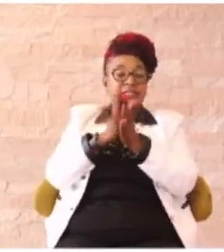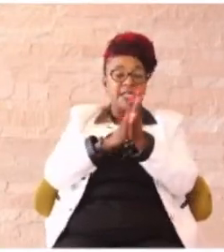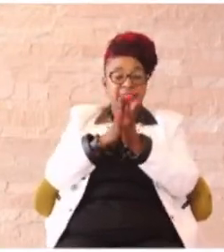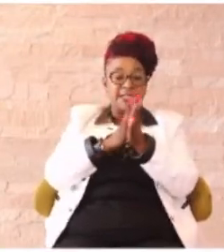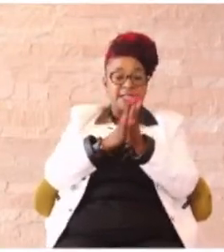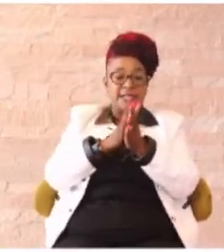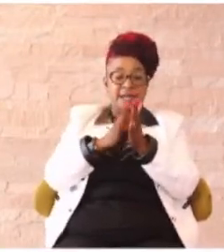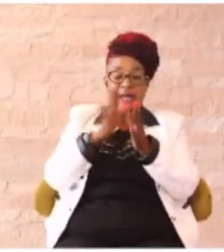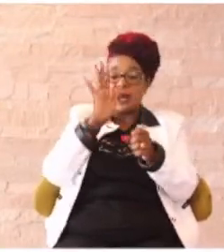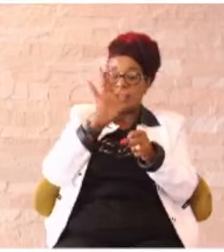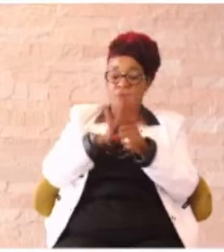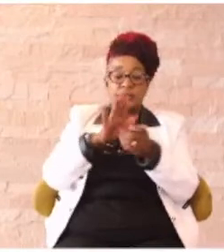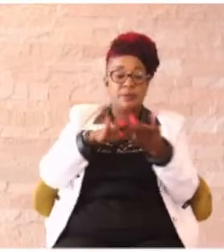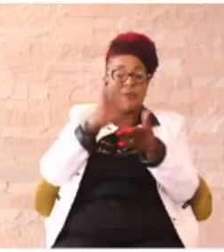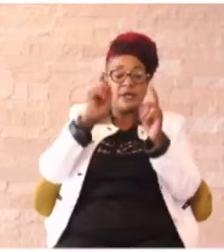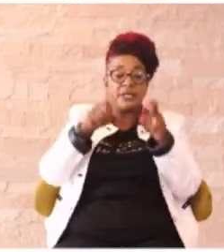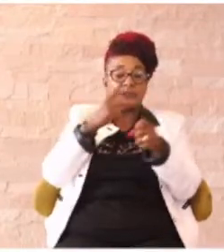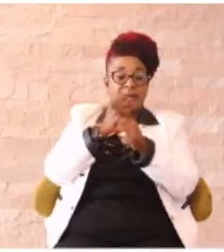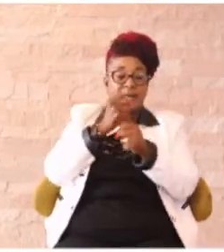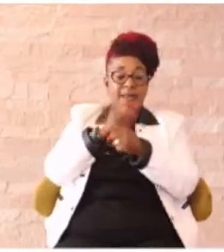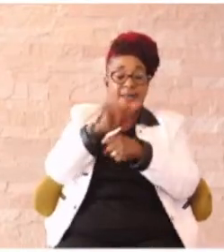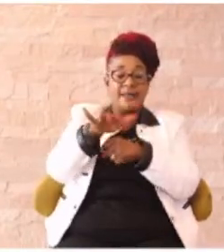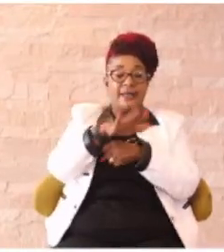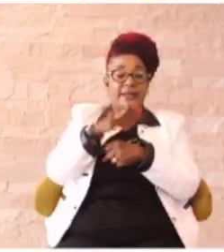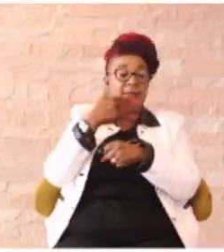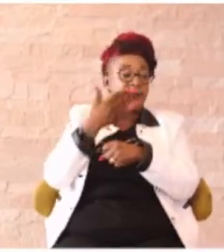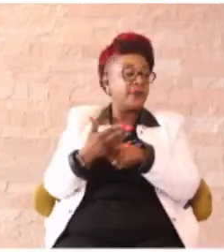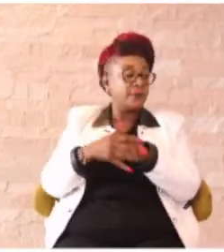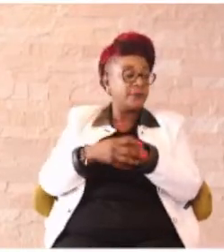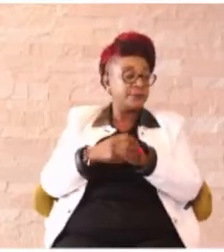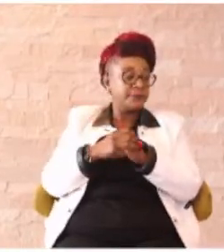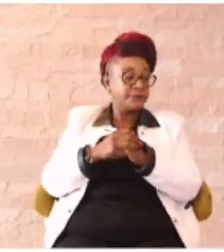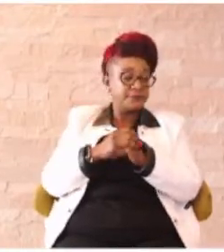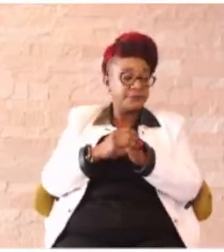a lot more needs to be done in that area. Thank you.